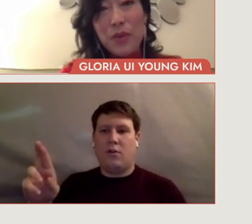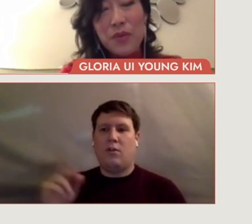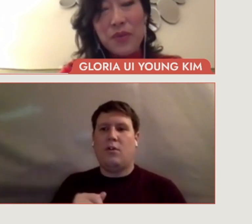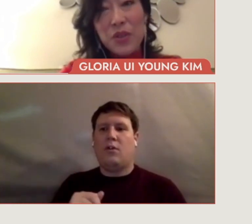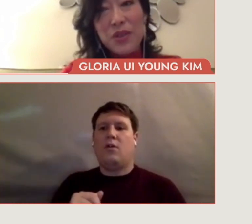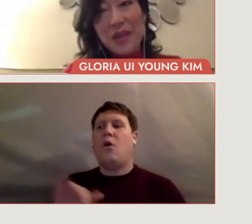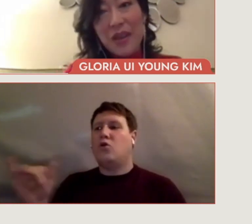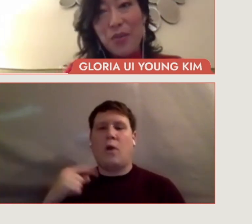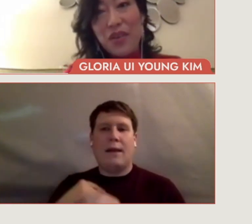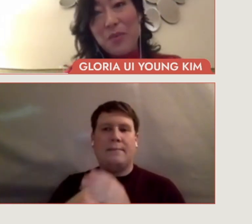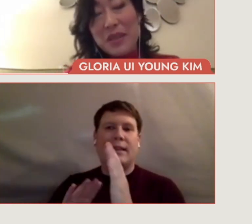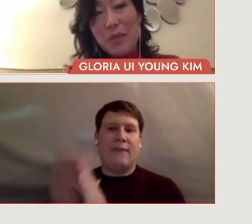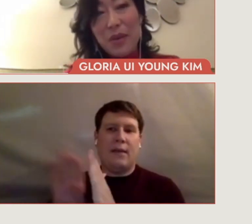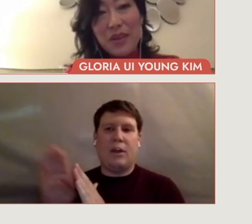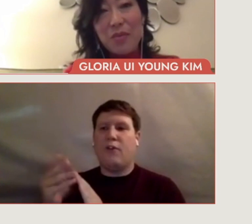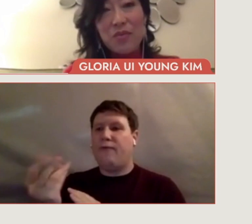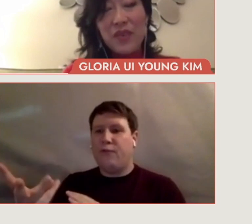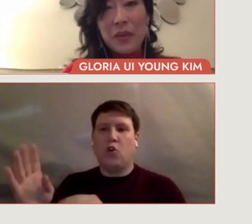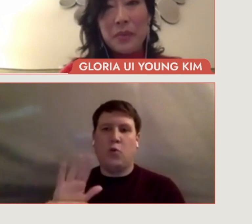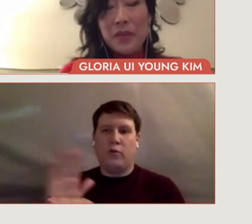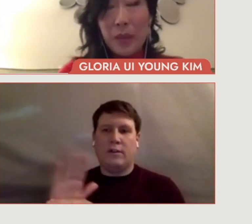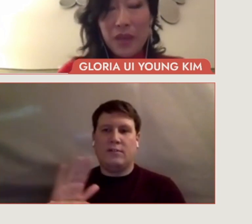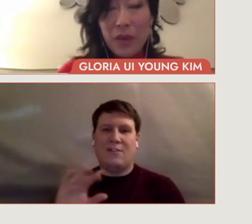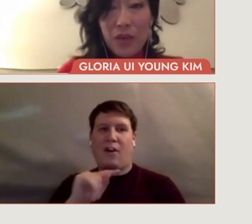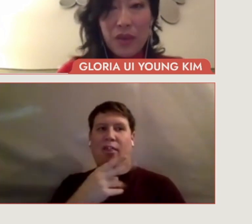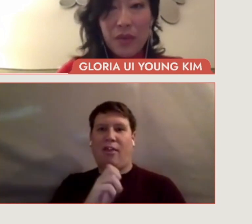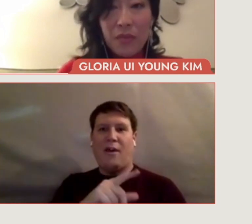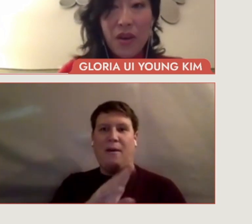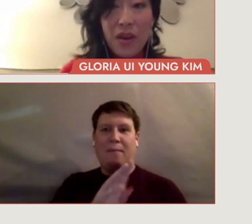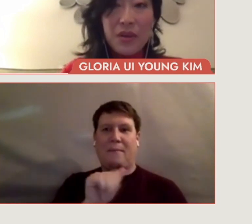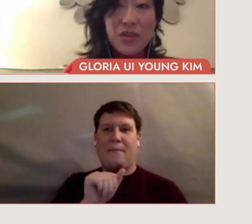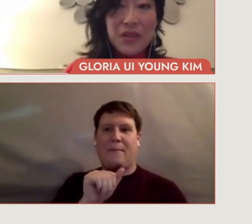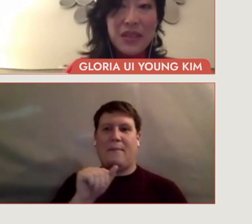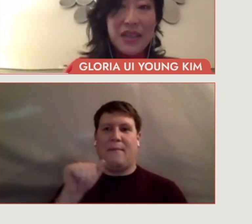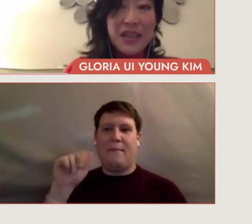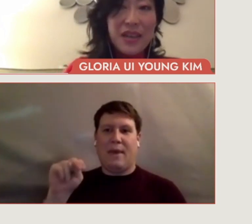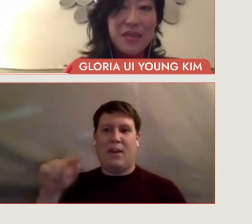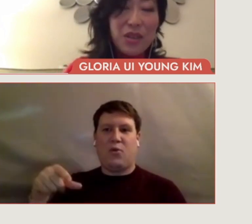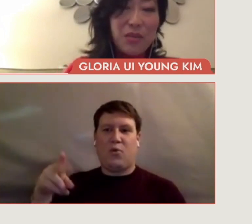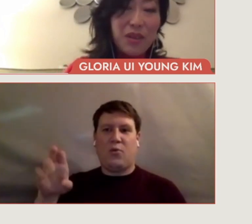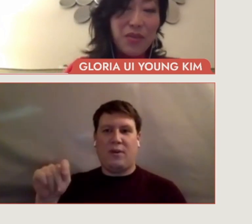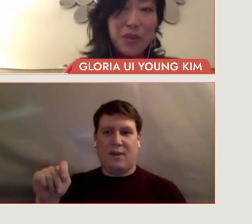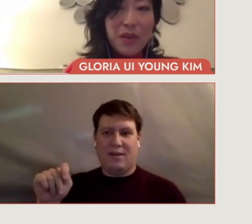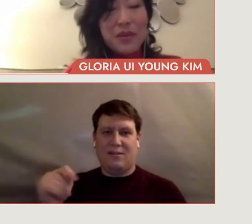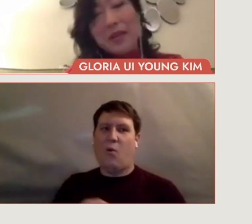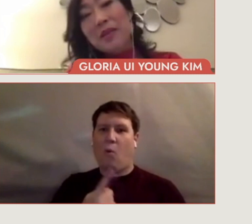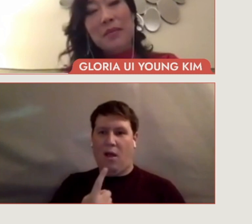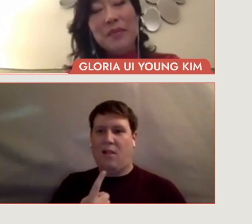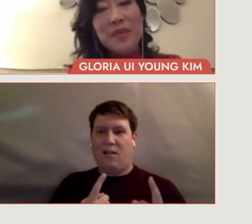few features. One of them is The Banquet. I'm developing it with Hawkeye Pictures. Which I'm really thrilled